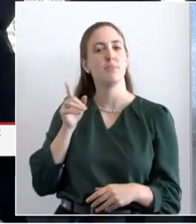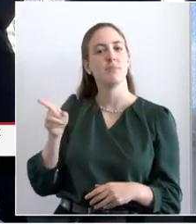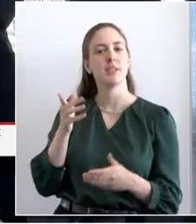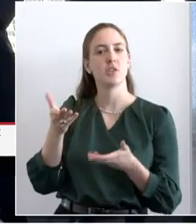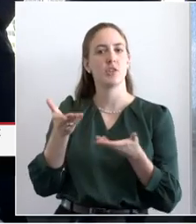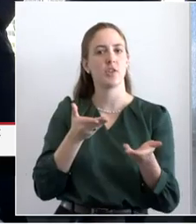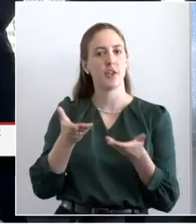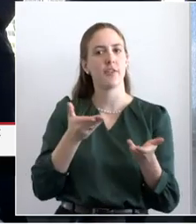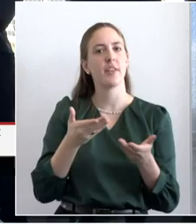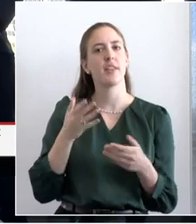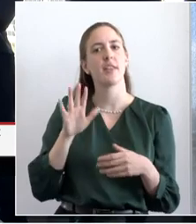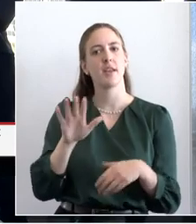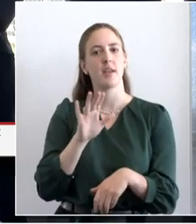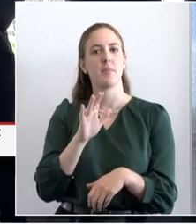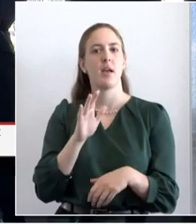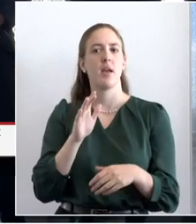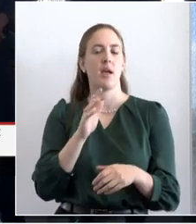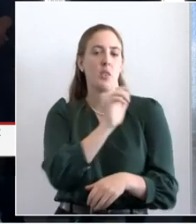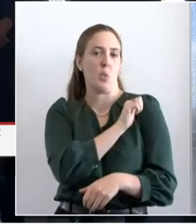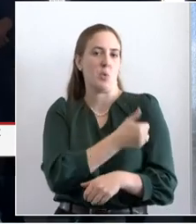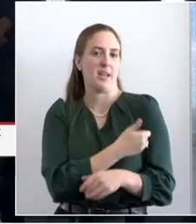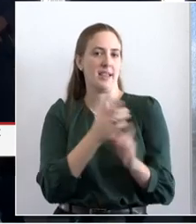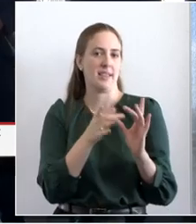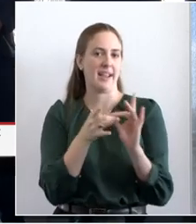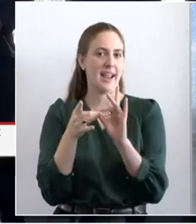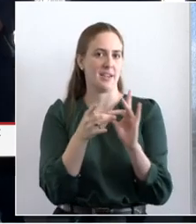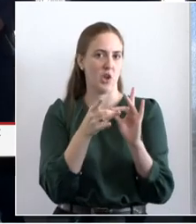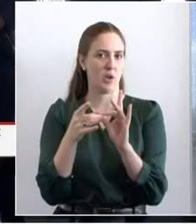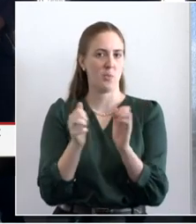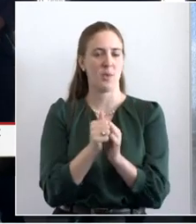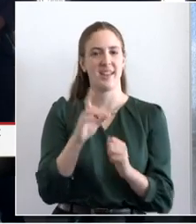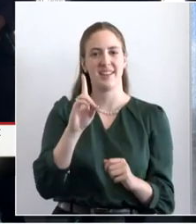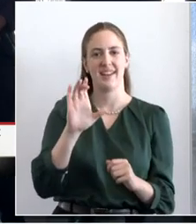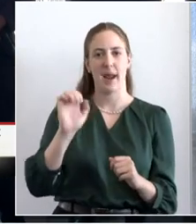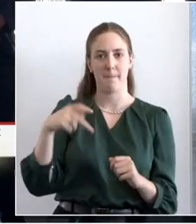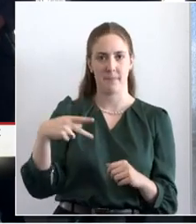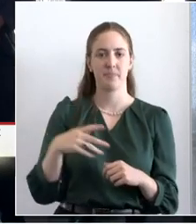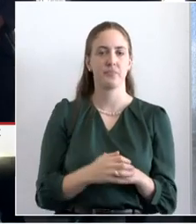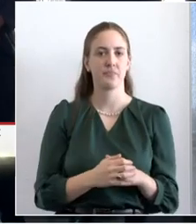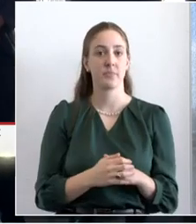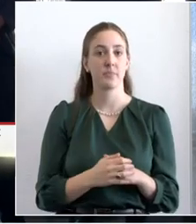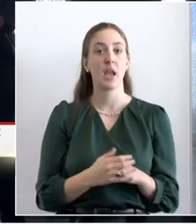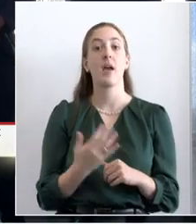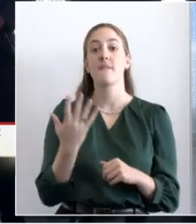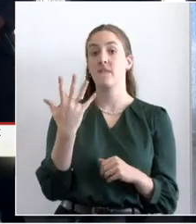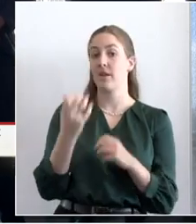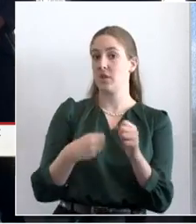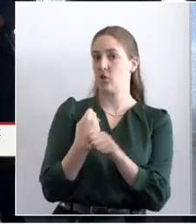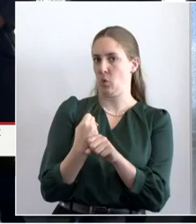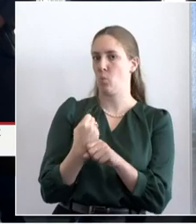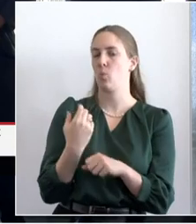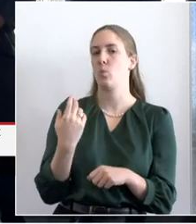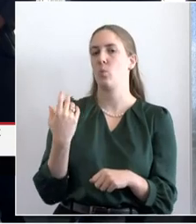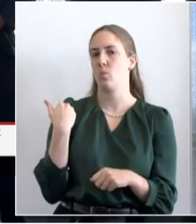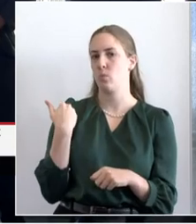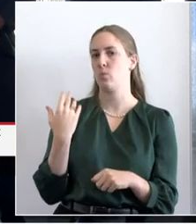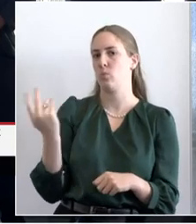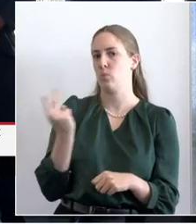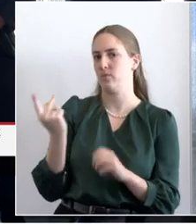the authority's liaison with DCAP. I will tell you, 5 years ago, I met Corey. And in